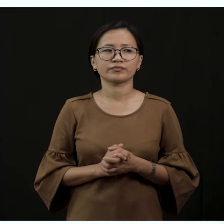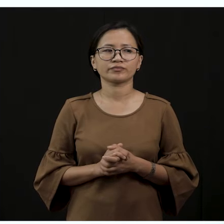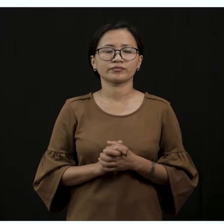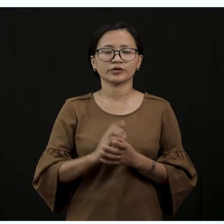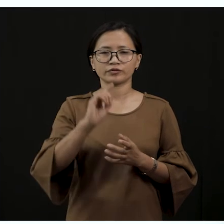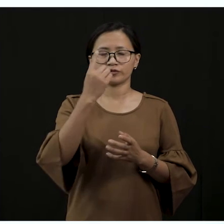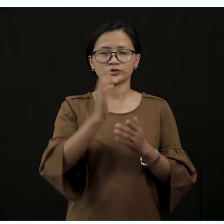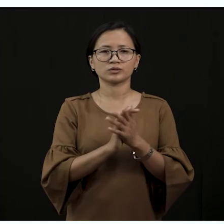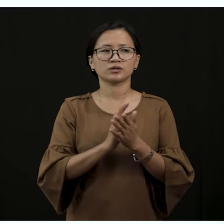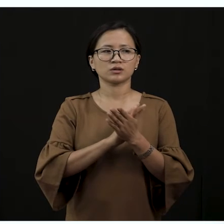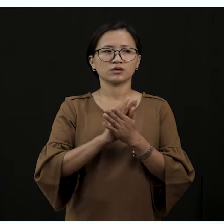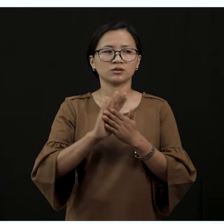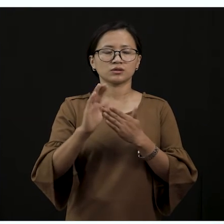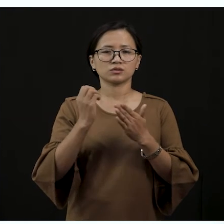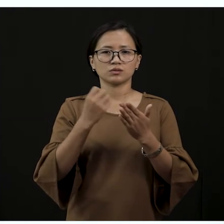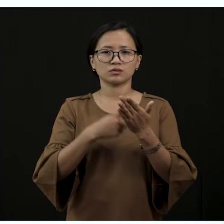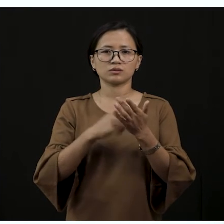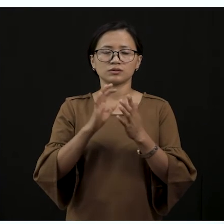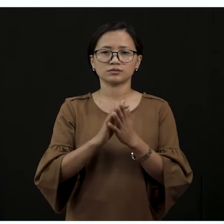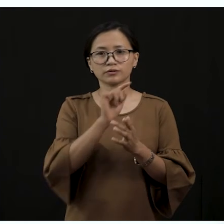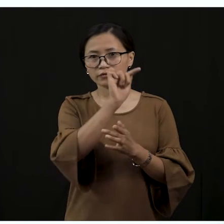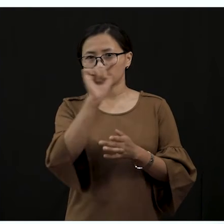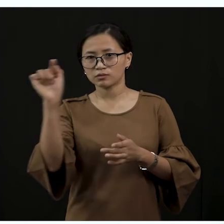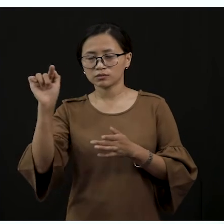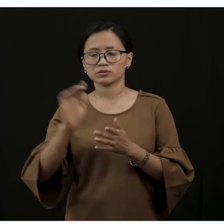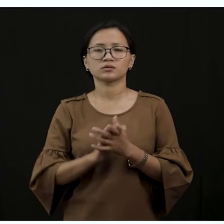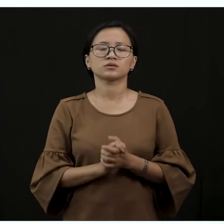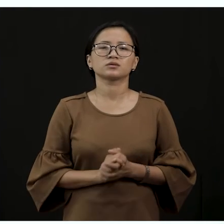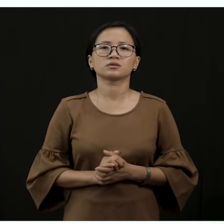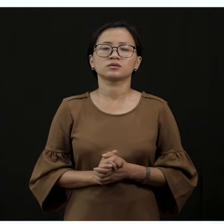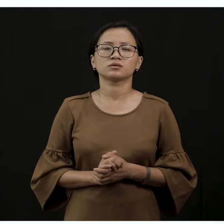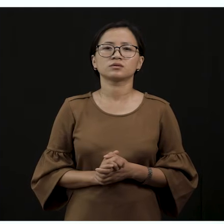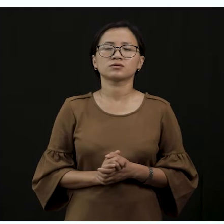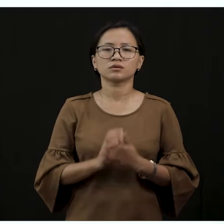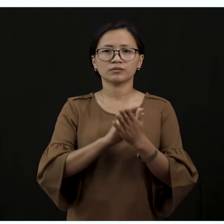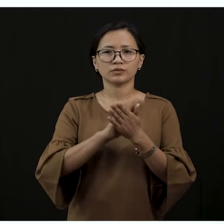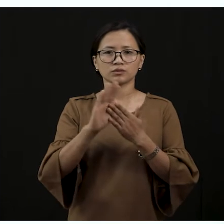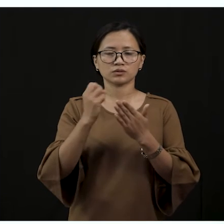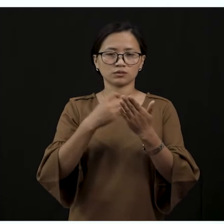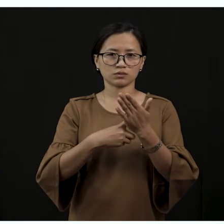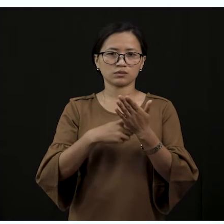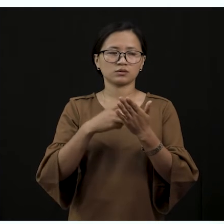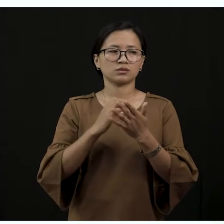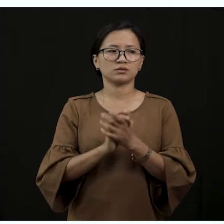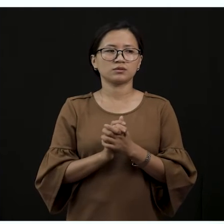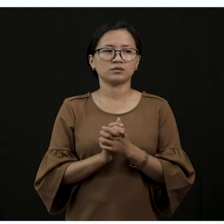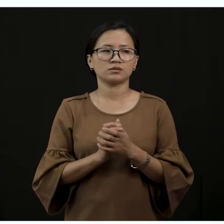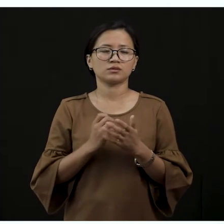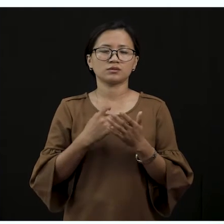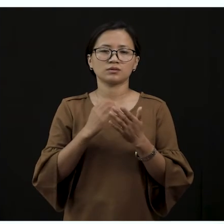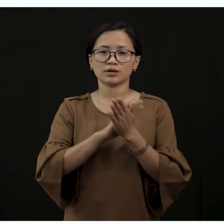The first one is horizontal line. This line is called horizontal